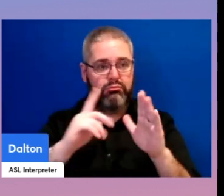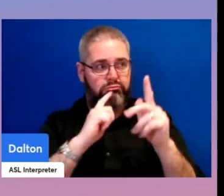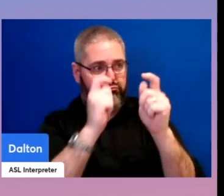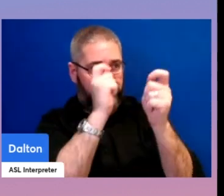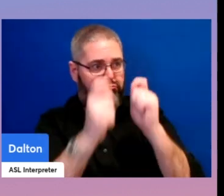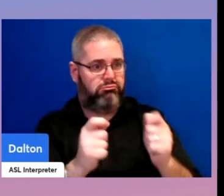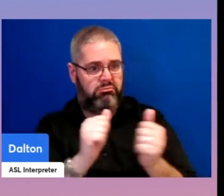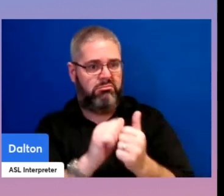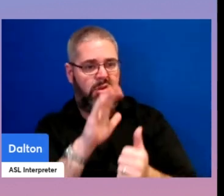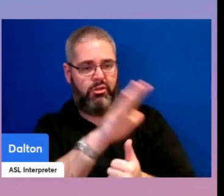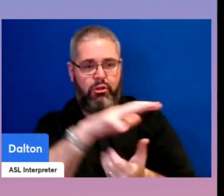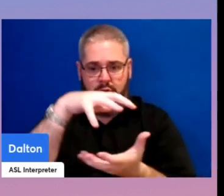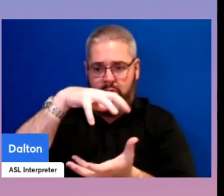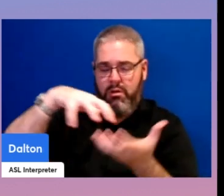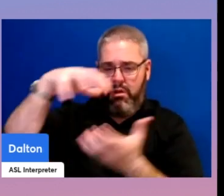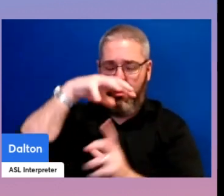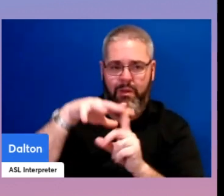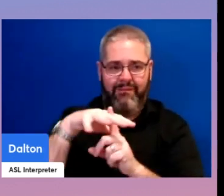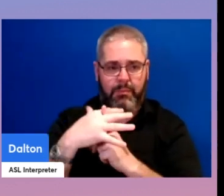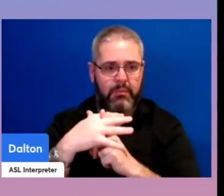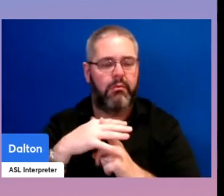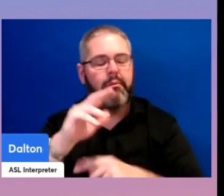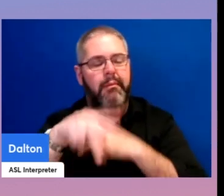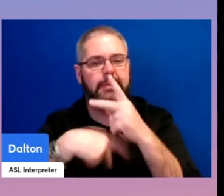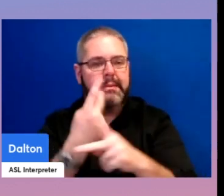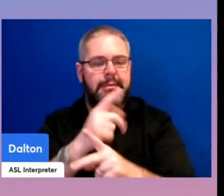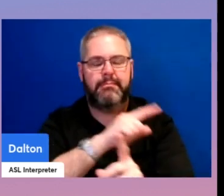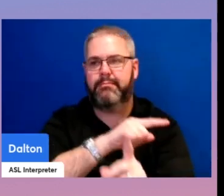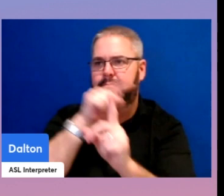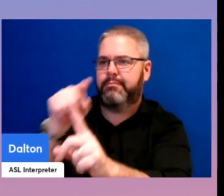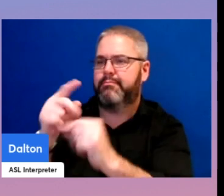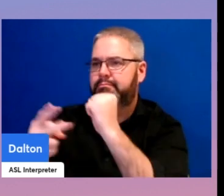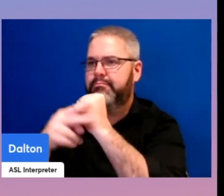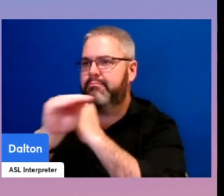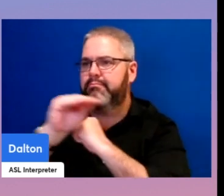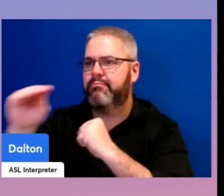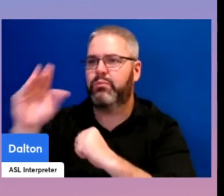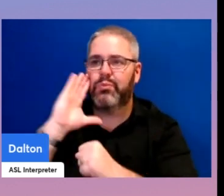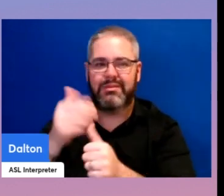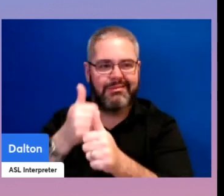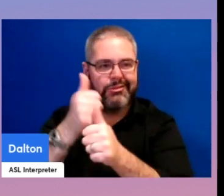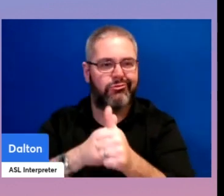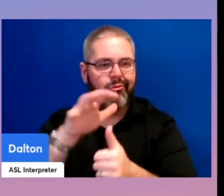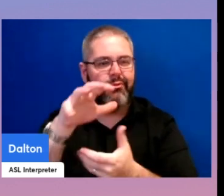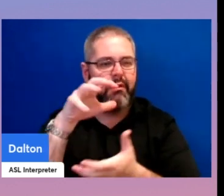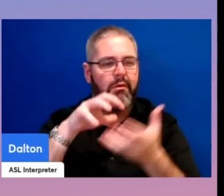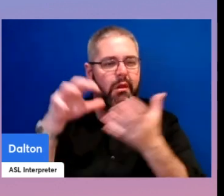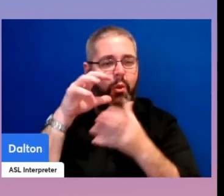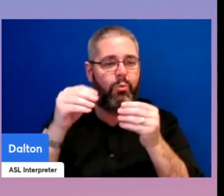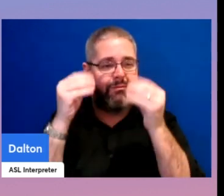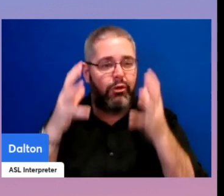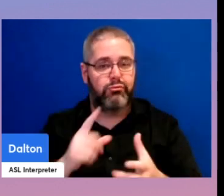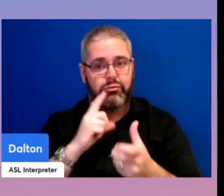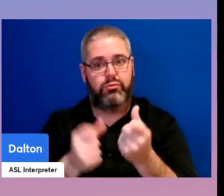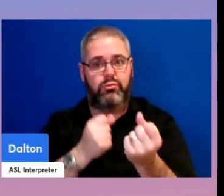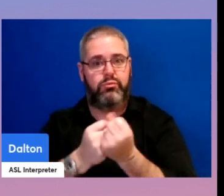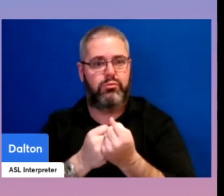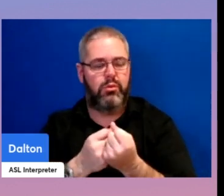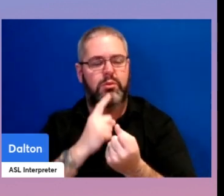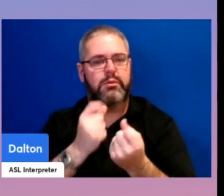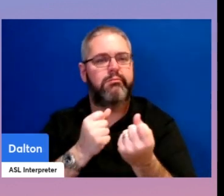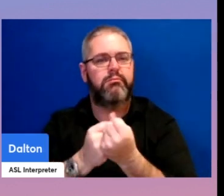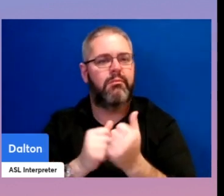respective cloud environments, type of destination with each of the cloud provider, is provided to